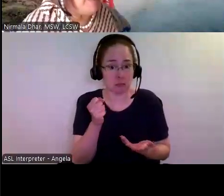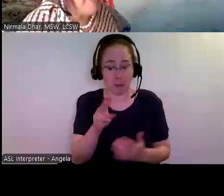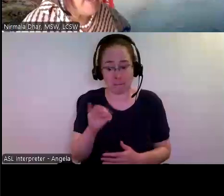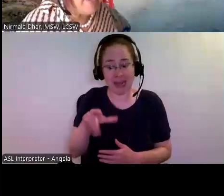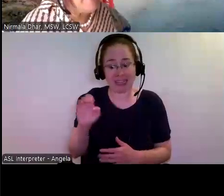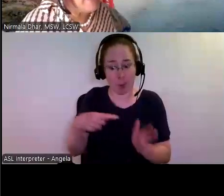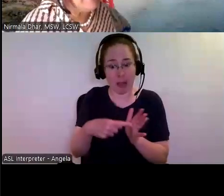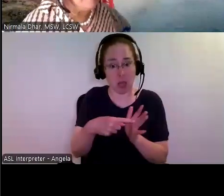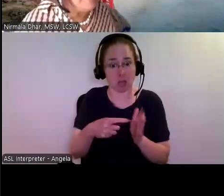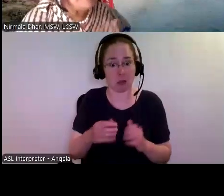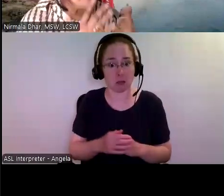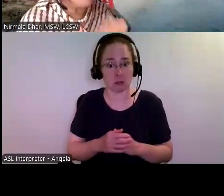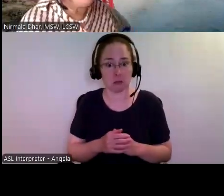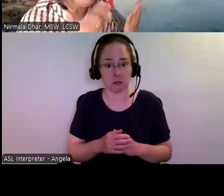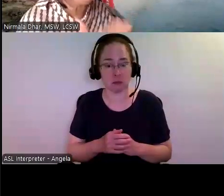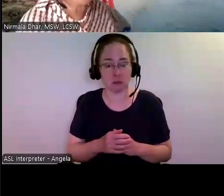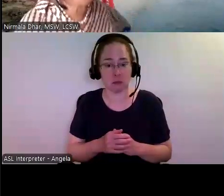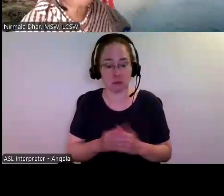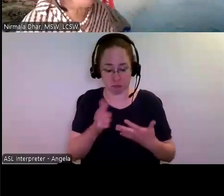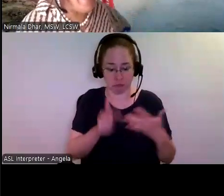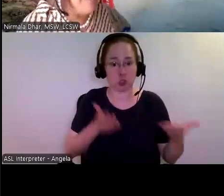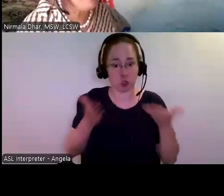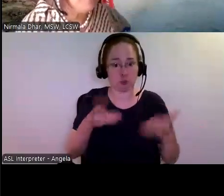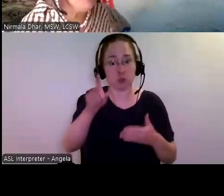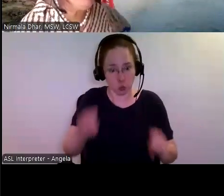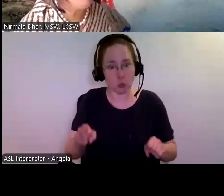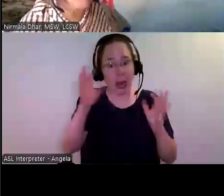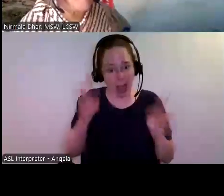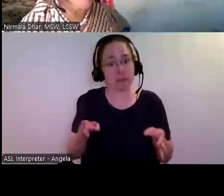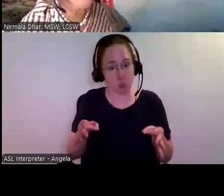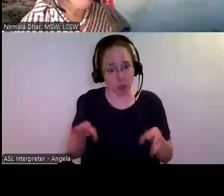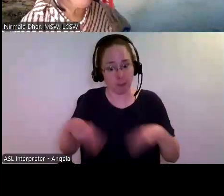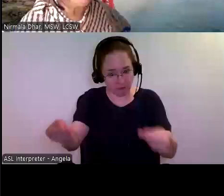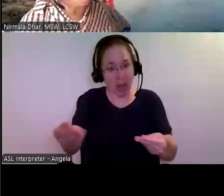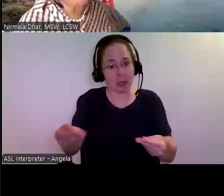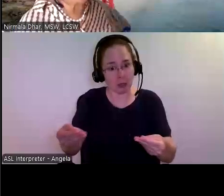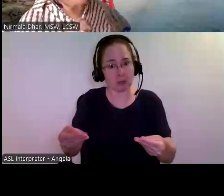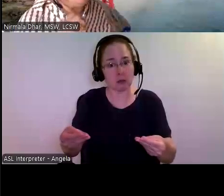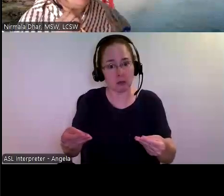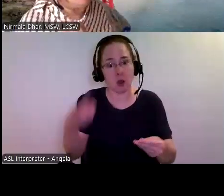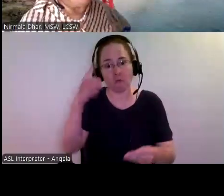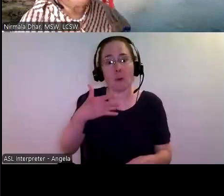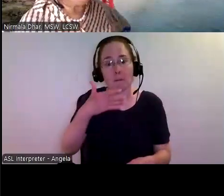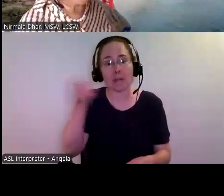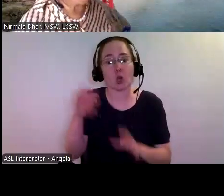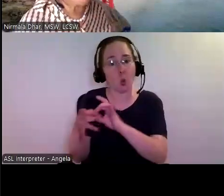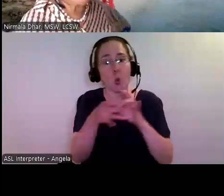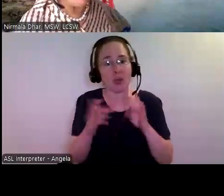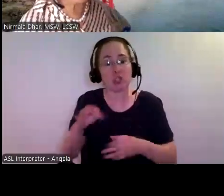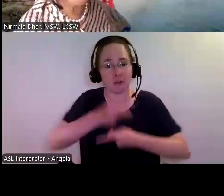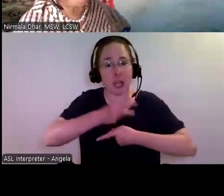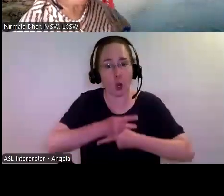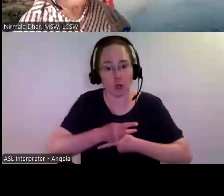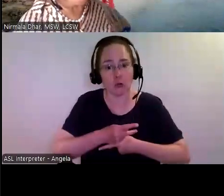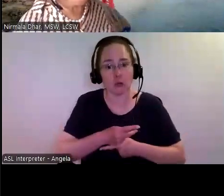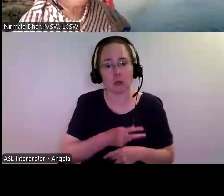Medicare billing, and that these are services which you can absolutely provide for better coordination of care